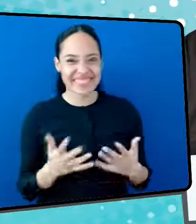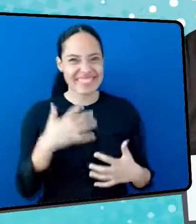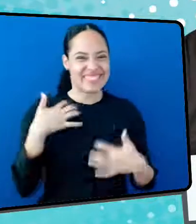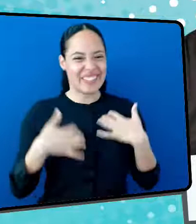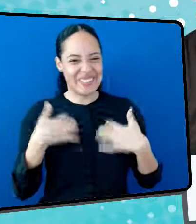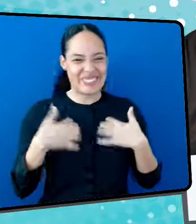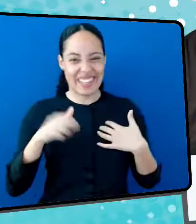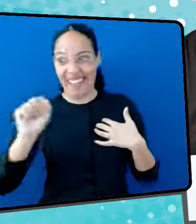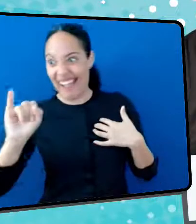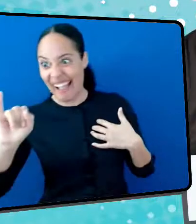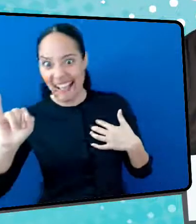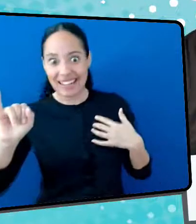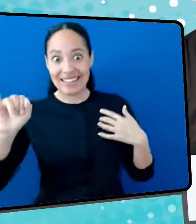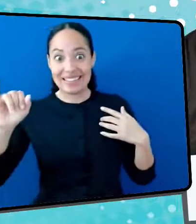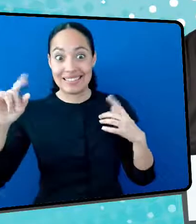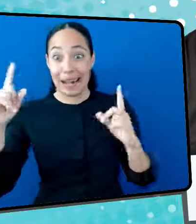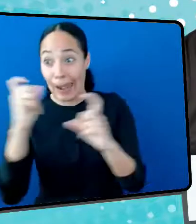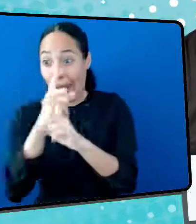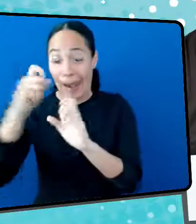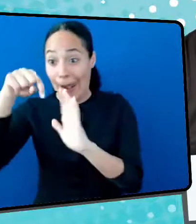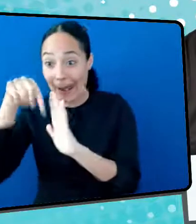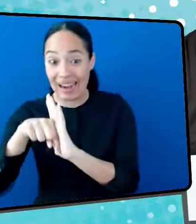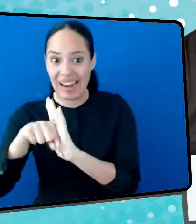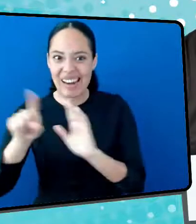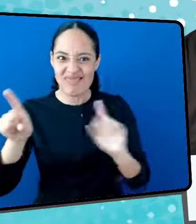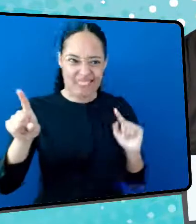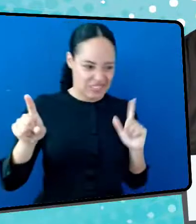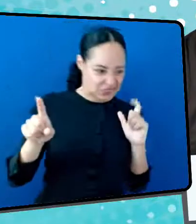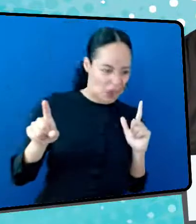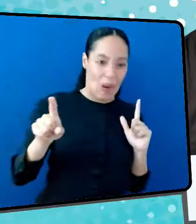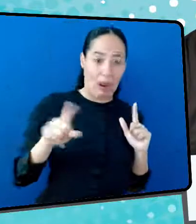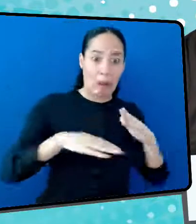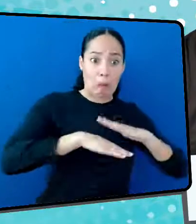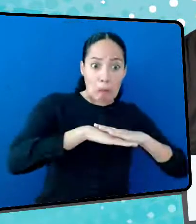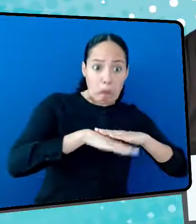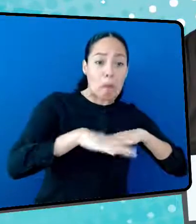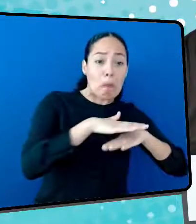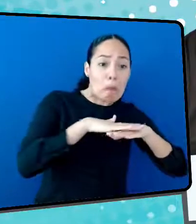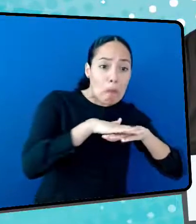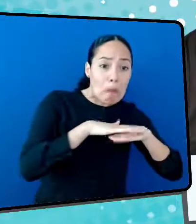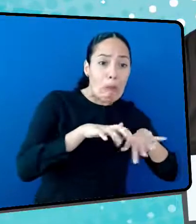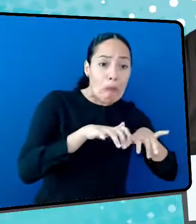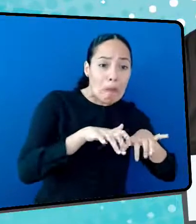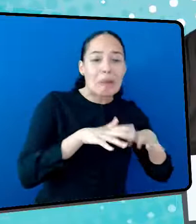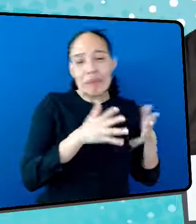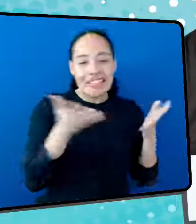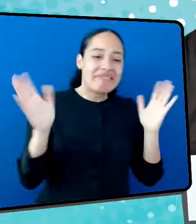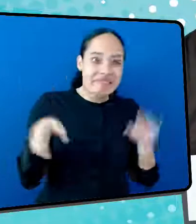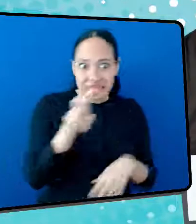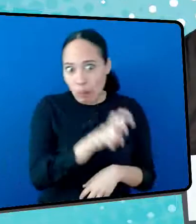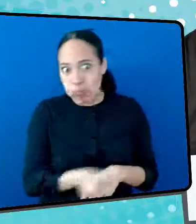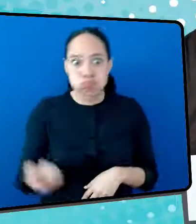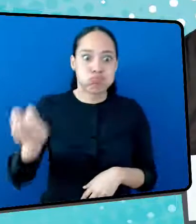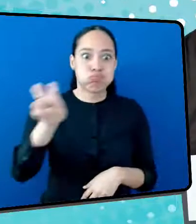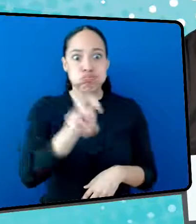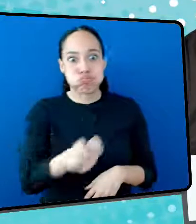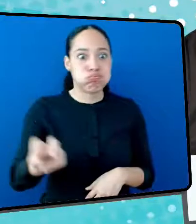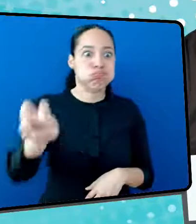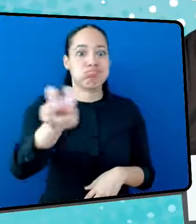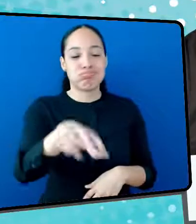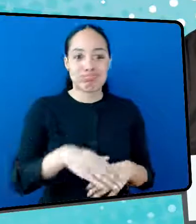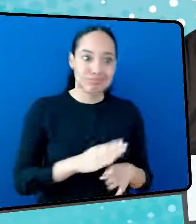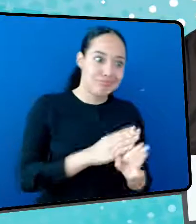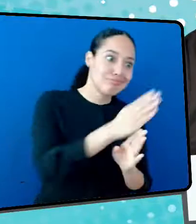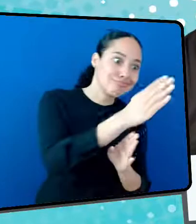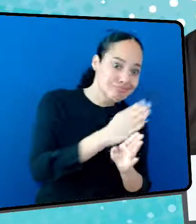Whilst I don't go deep into it, I have a real appreciation around how hard it is. So yeah, it's been a real journey, actually. So I'm in my sort of